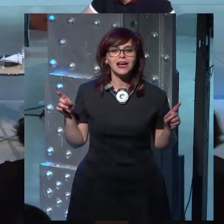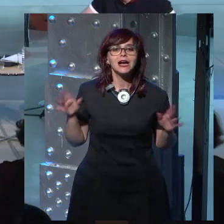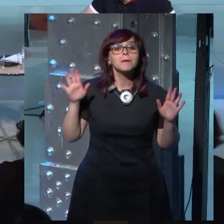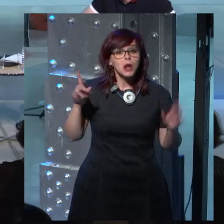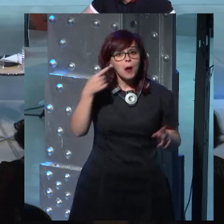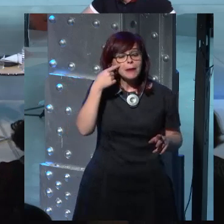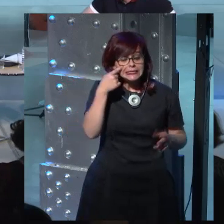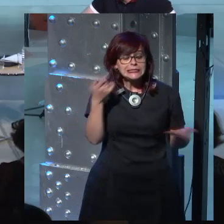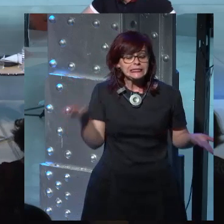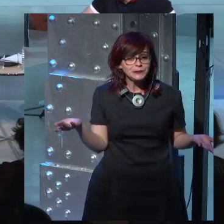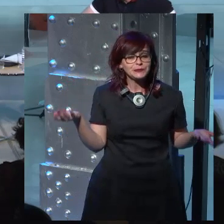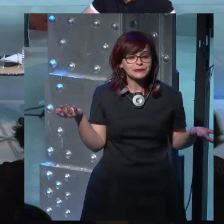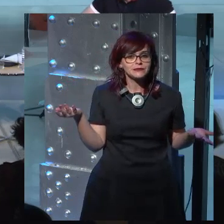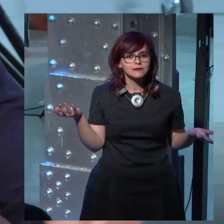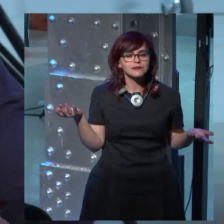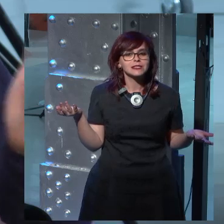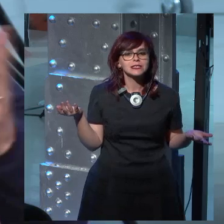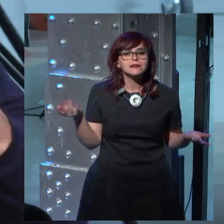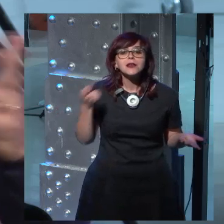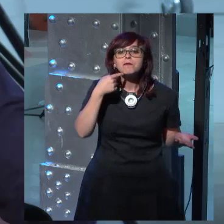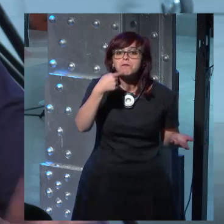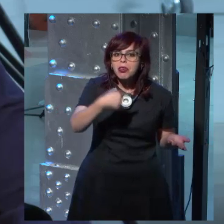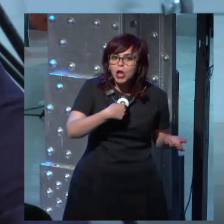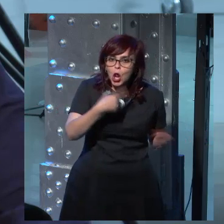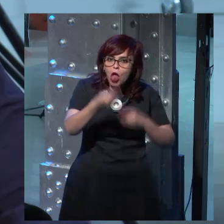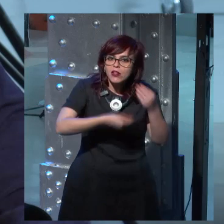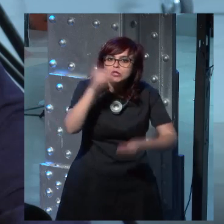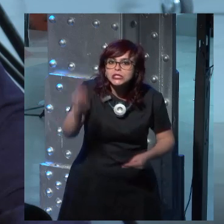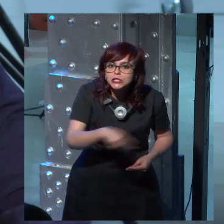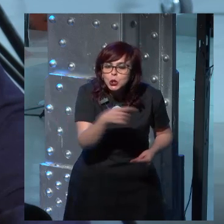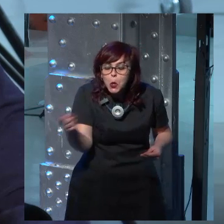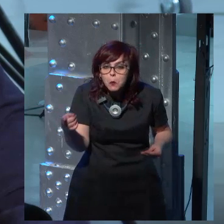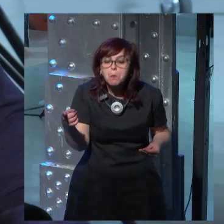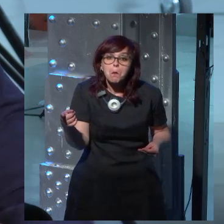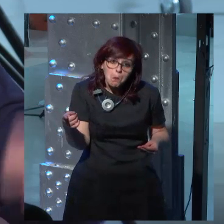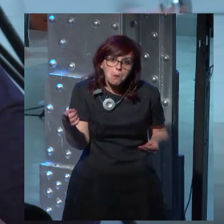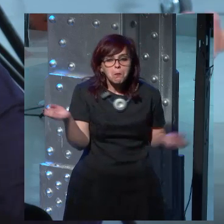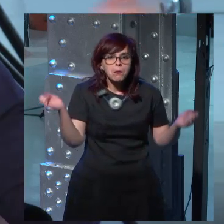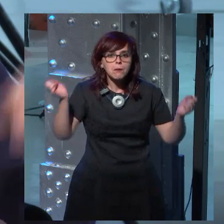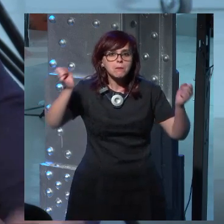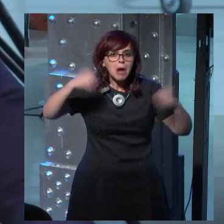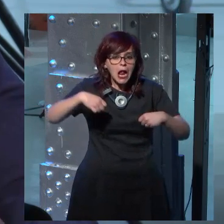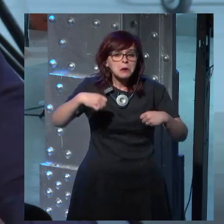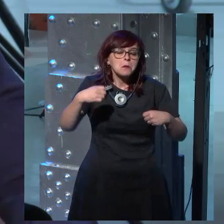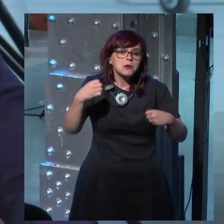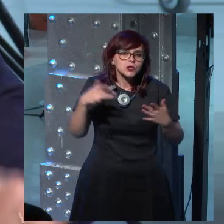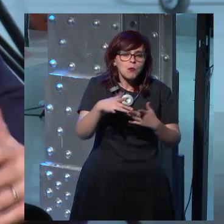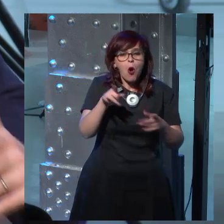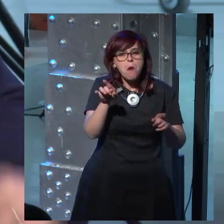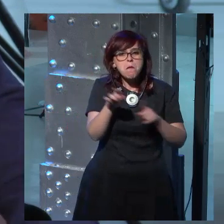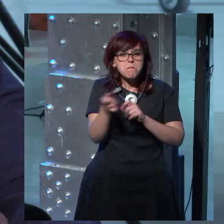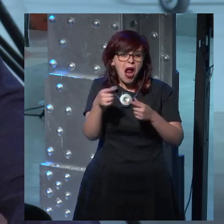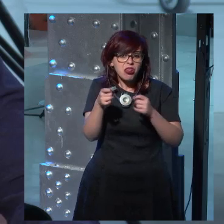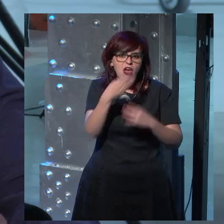they gravitated towards this, which is very much shared DNA with Breaking Bad, as we've talked about, but